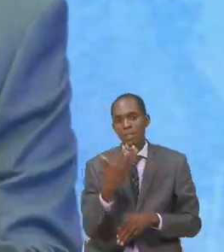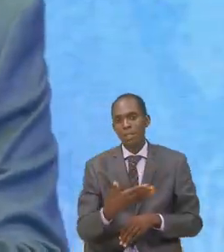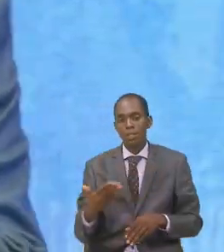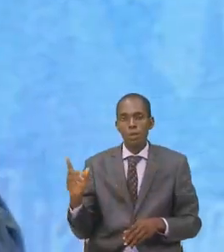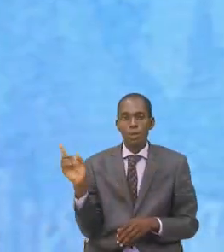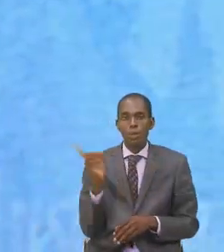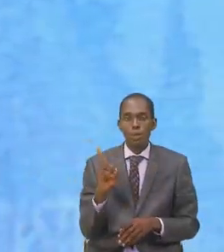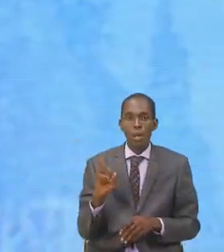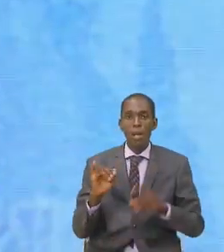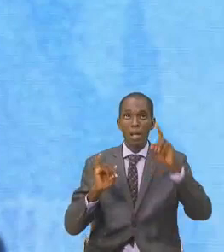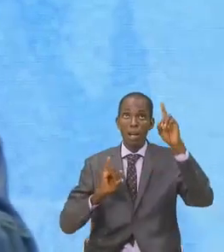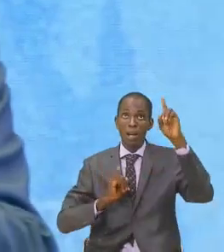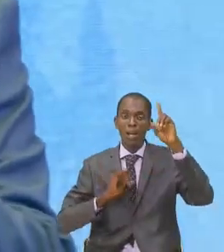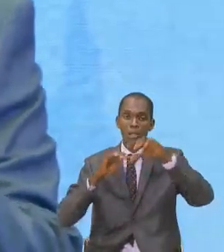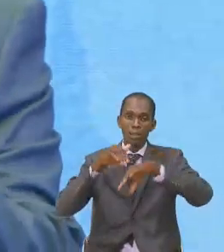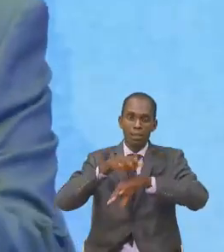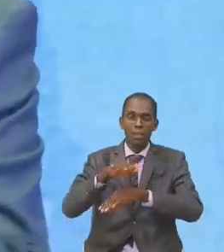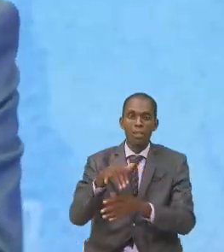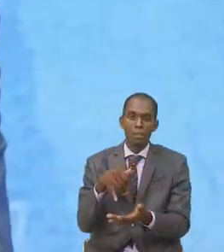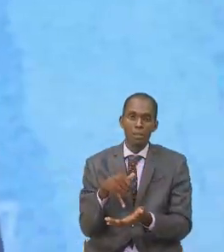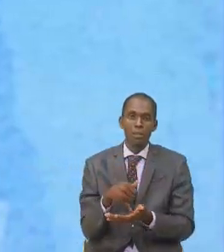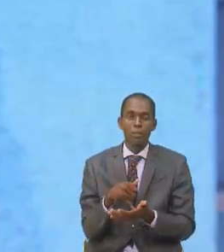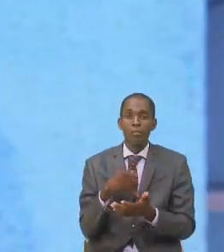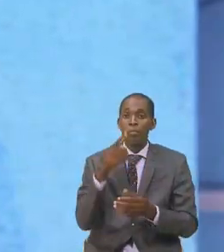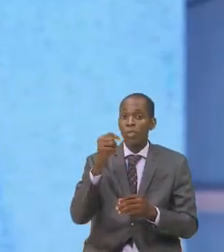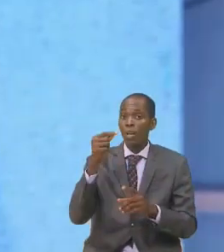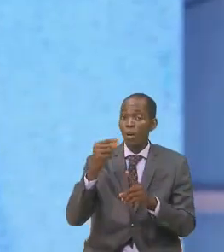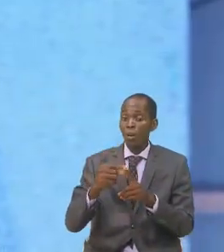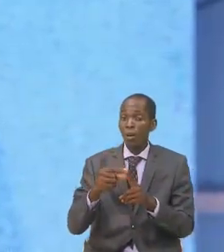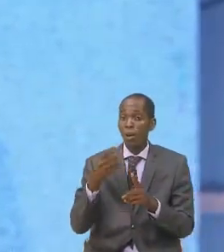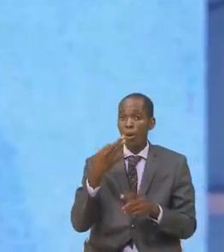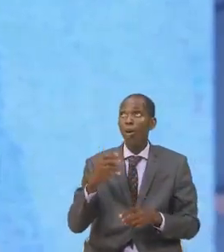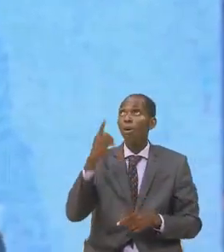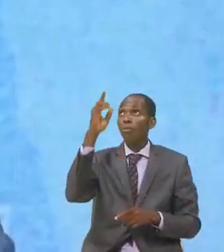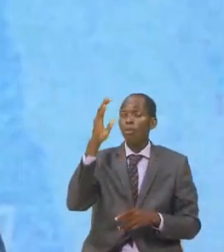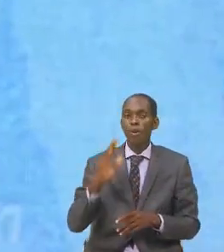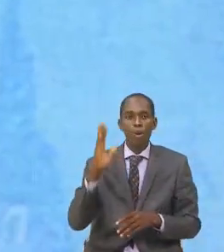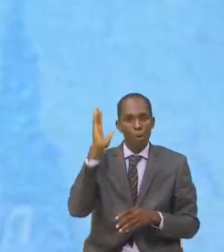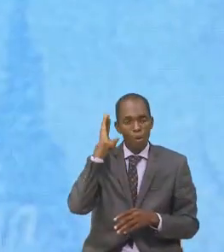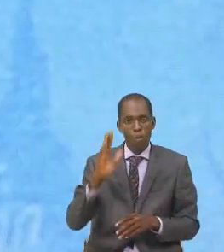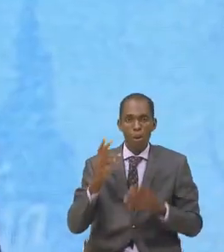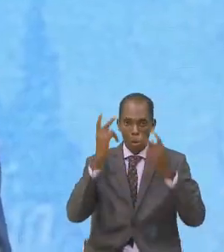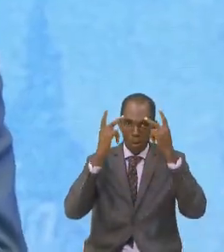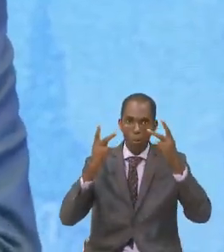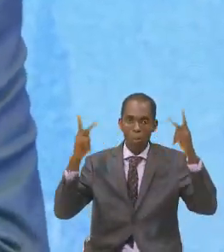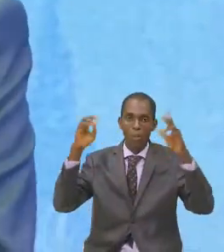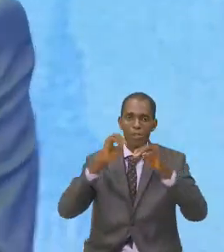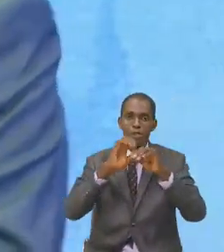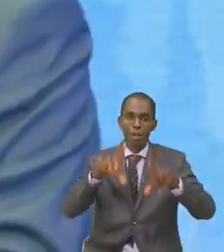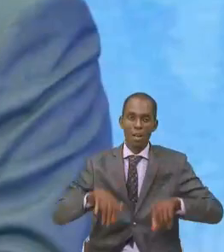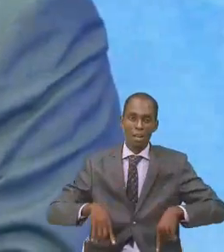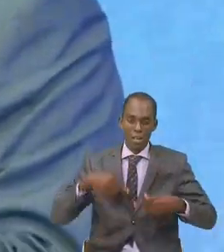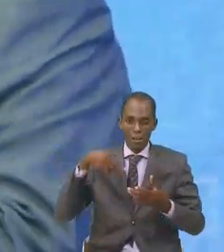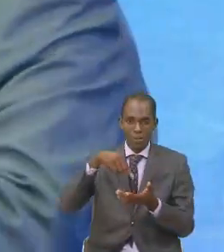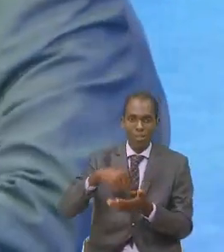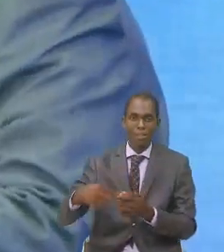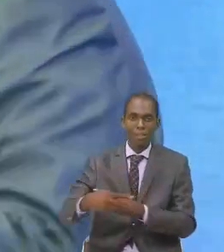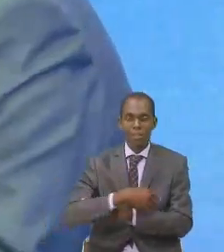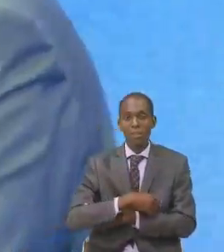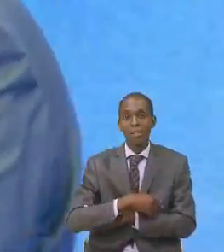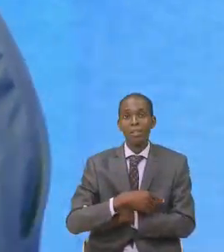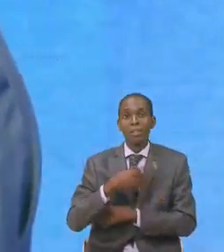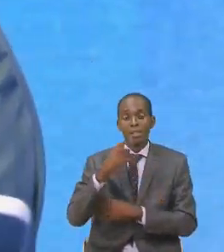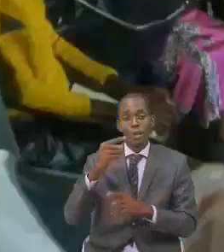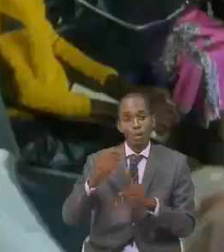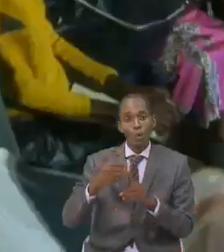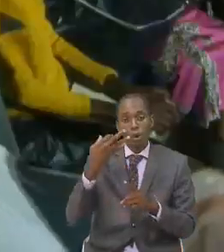shall prosper in the thing whereto I sent it. The word of God will prosper